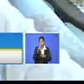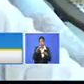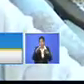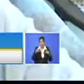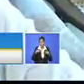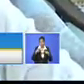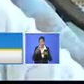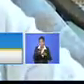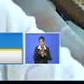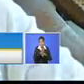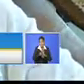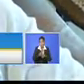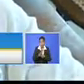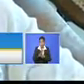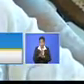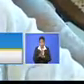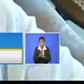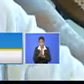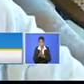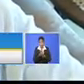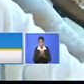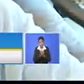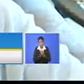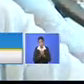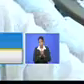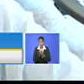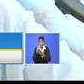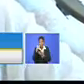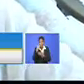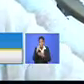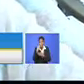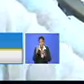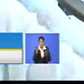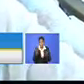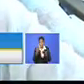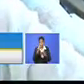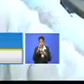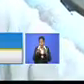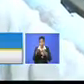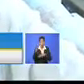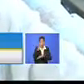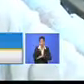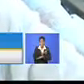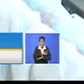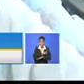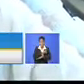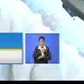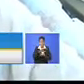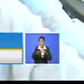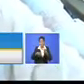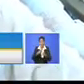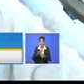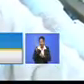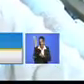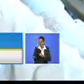careful. I've been here all these years. I never been to a courthouse.